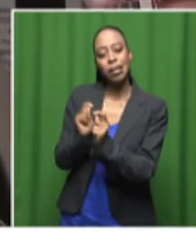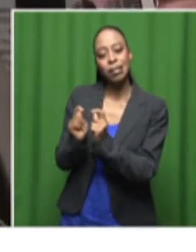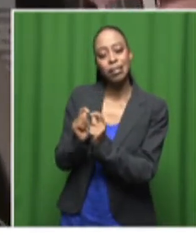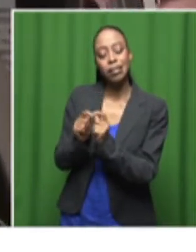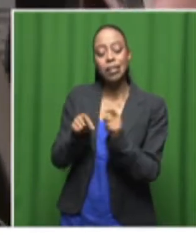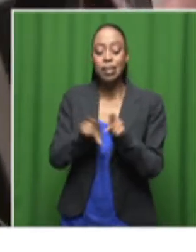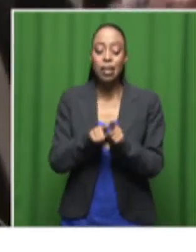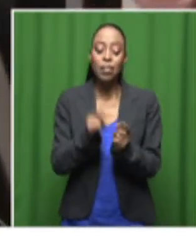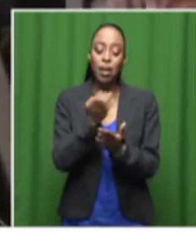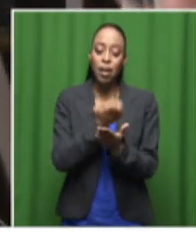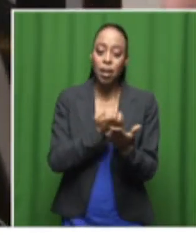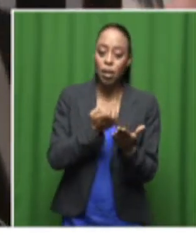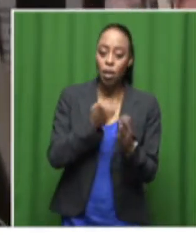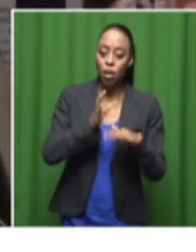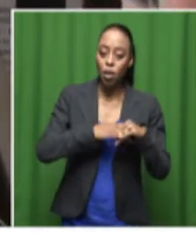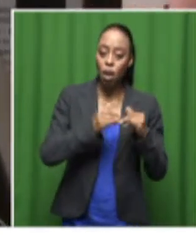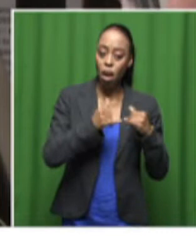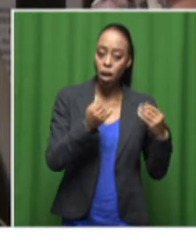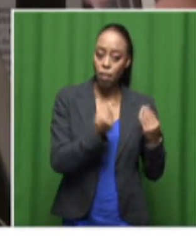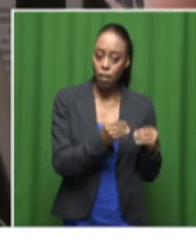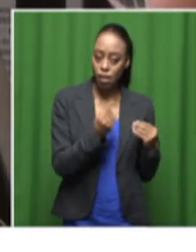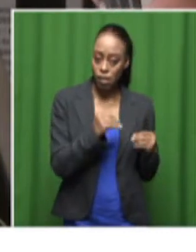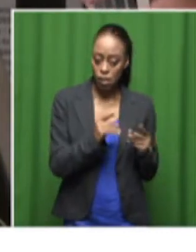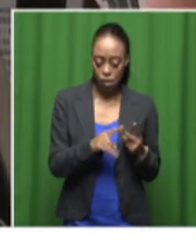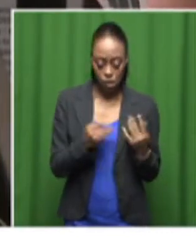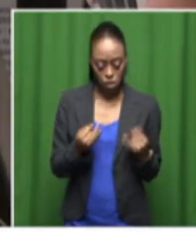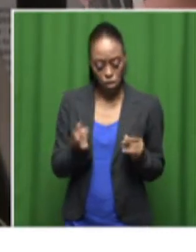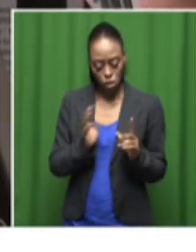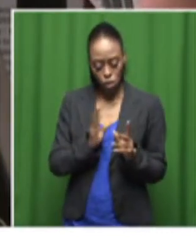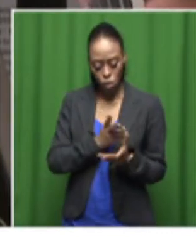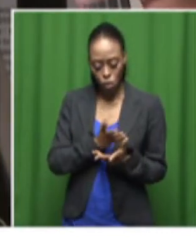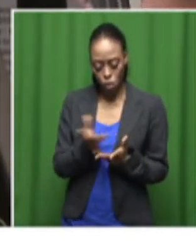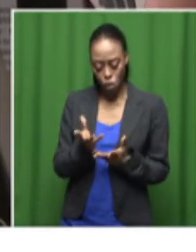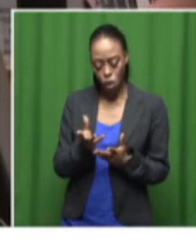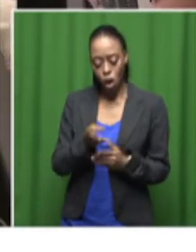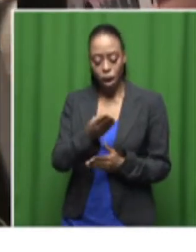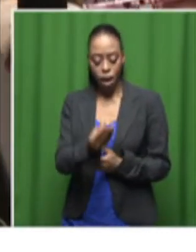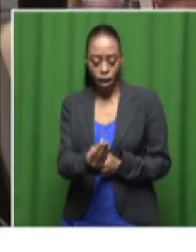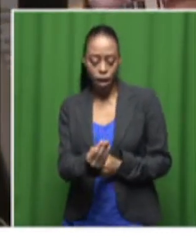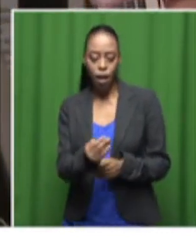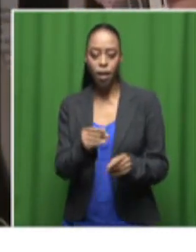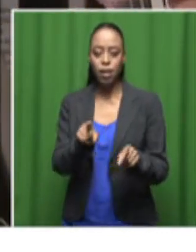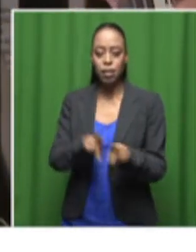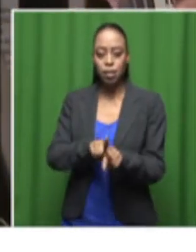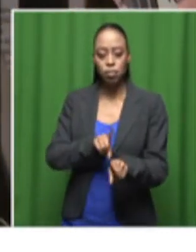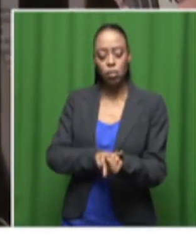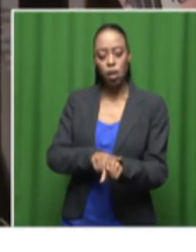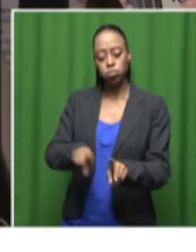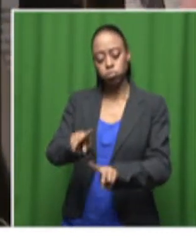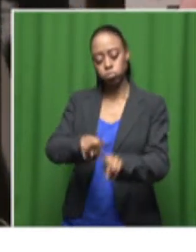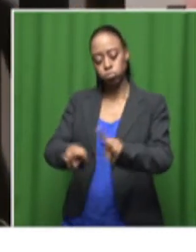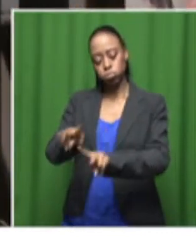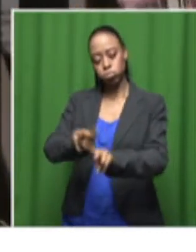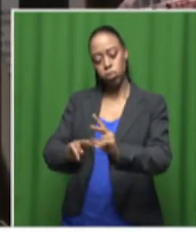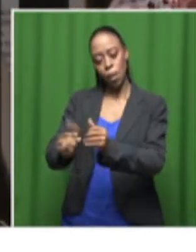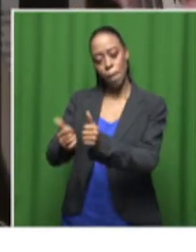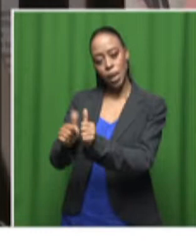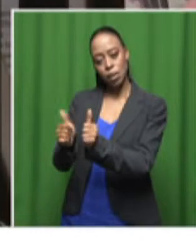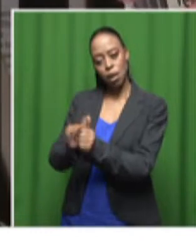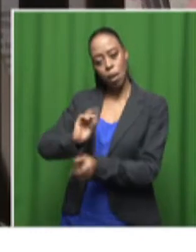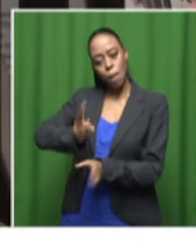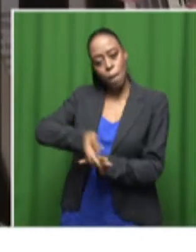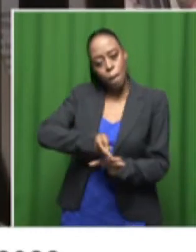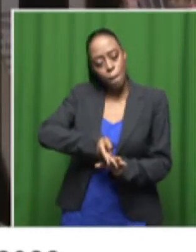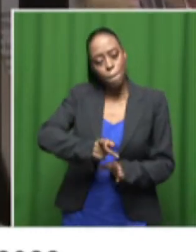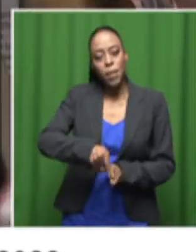at e-commerce. How do we make that platform to be existent, but also regulatory partners must also